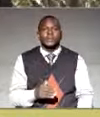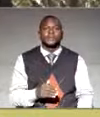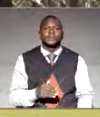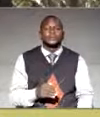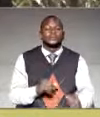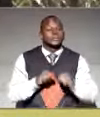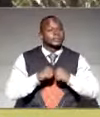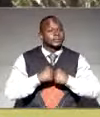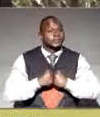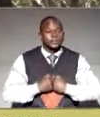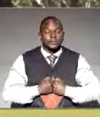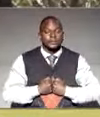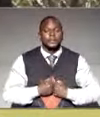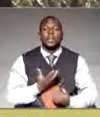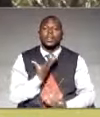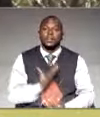Namuli mwinapo,